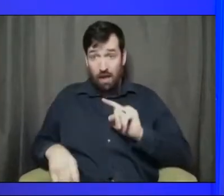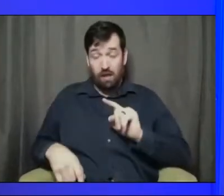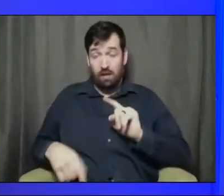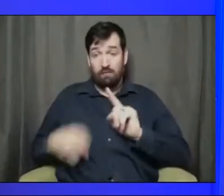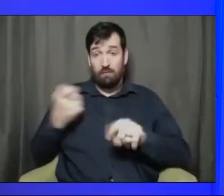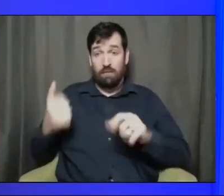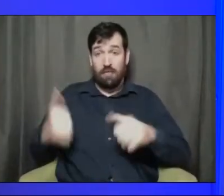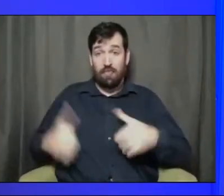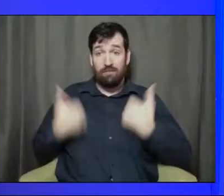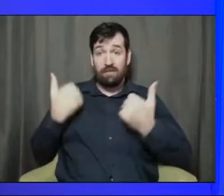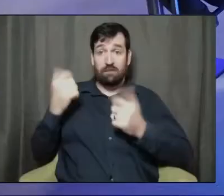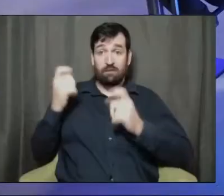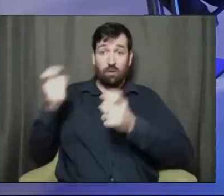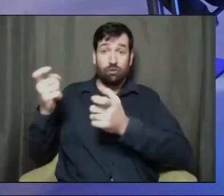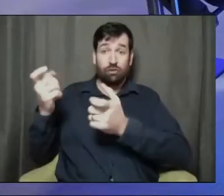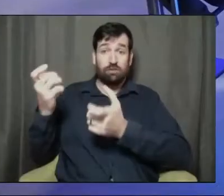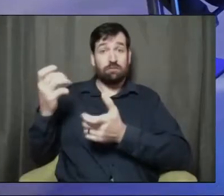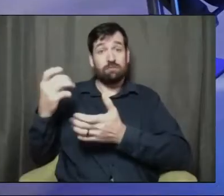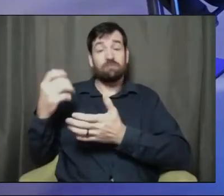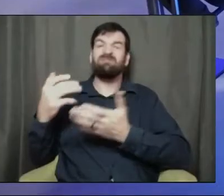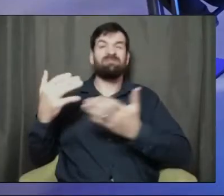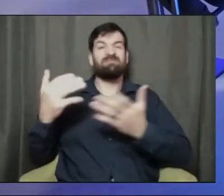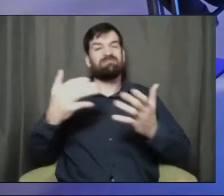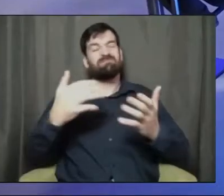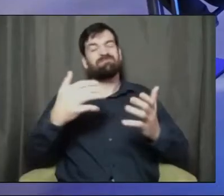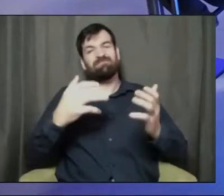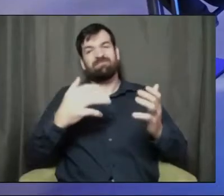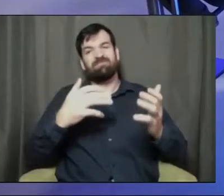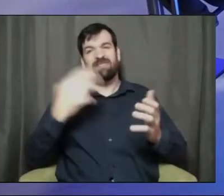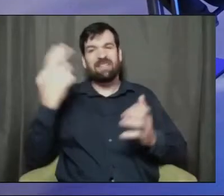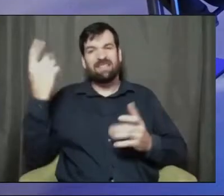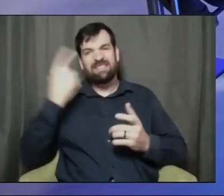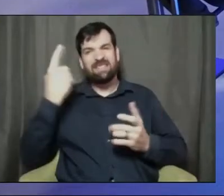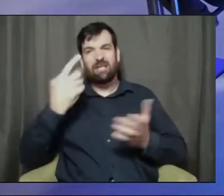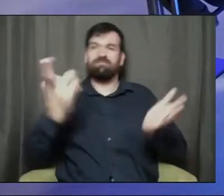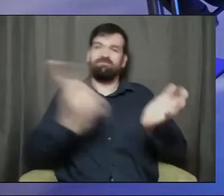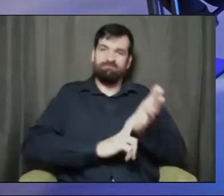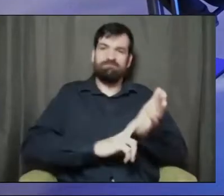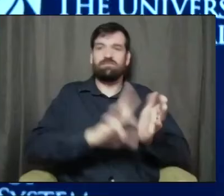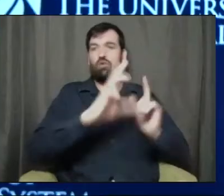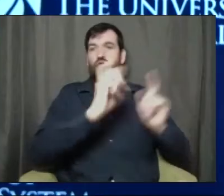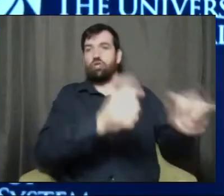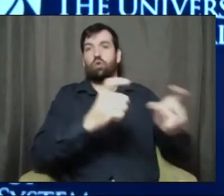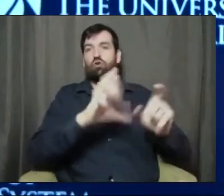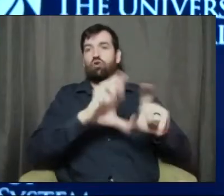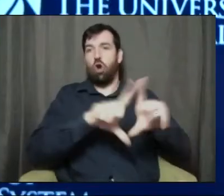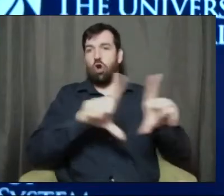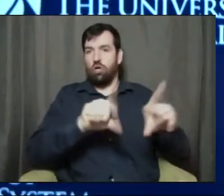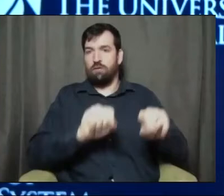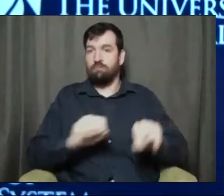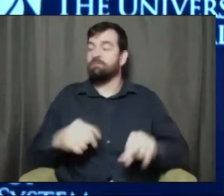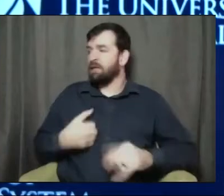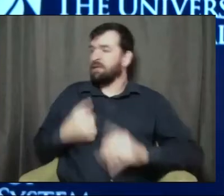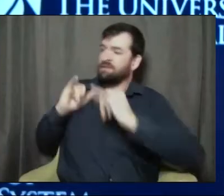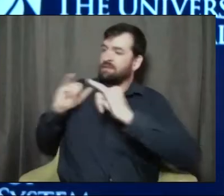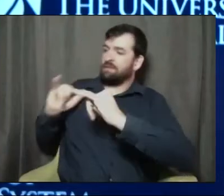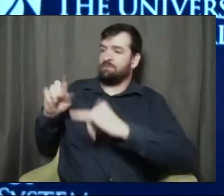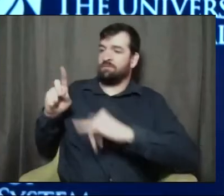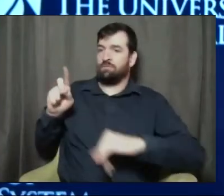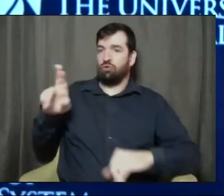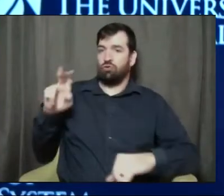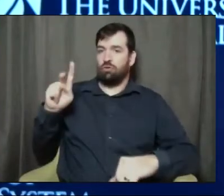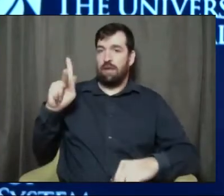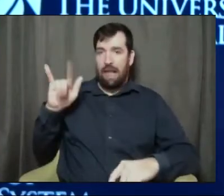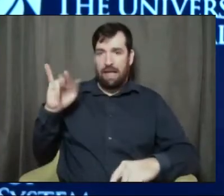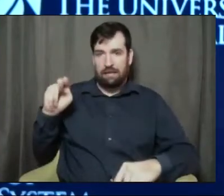signing your donor card. Dr. Kumer, final thoughts. Yeah, I think I echo Dr. Klein's thoughts. Share